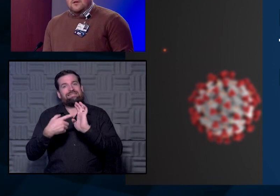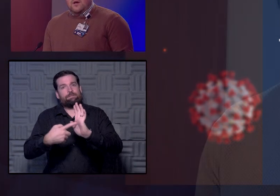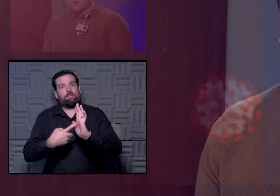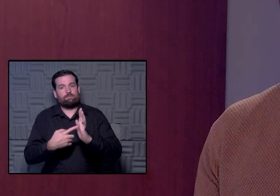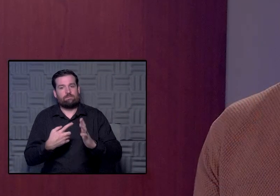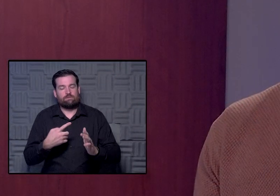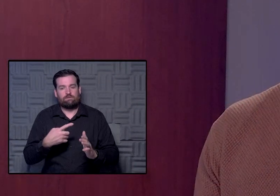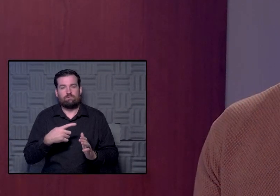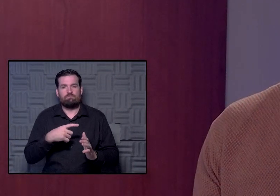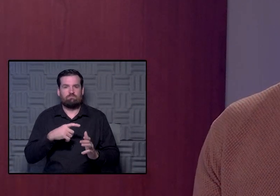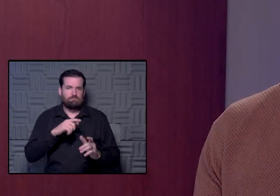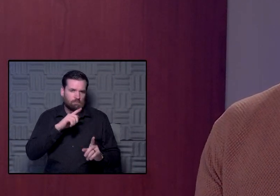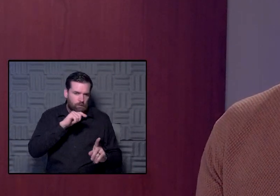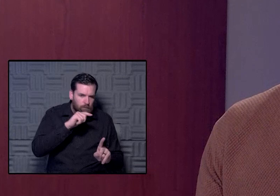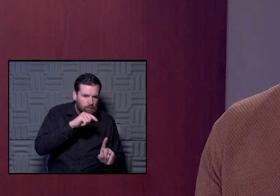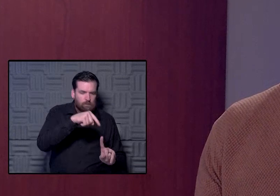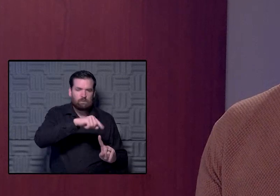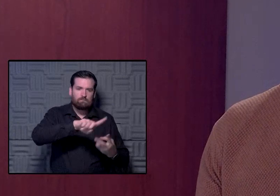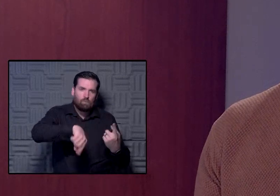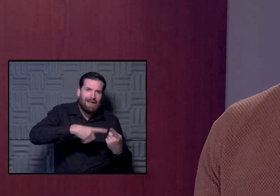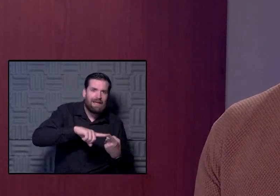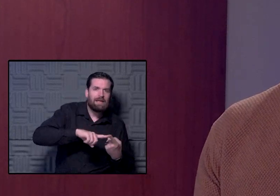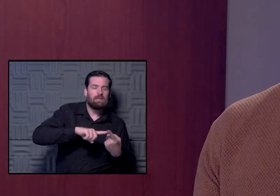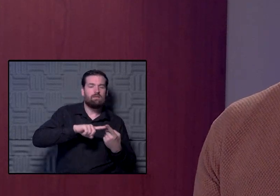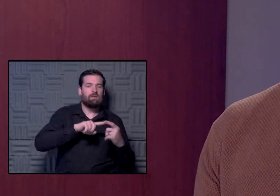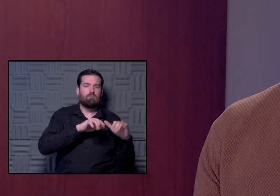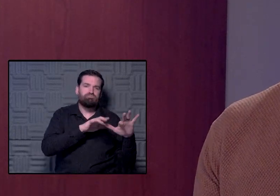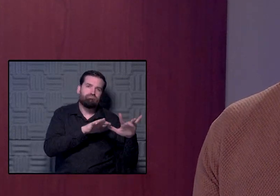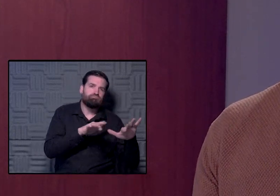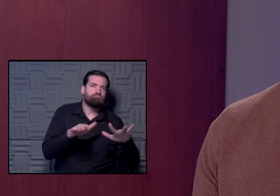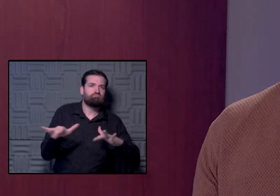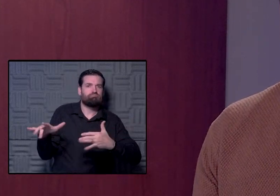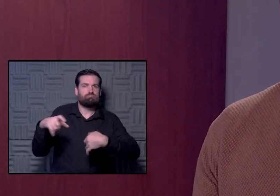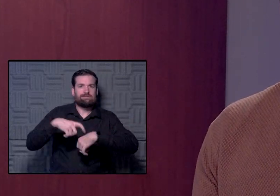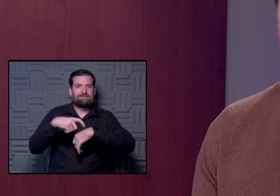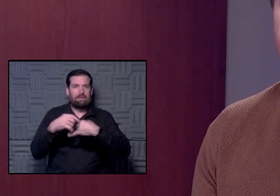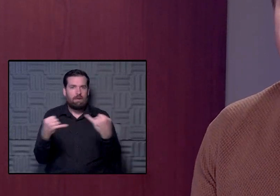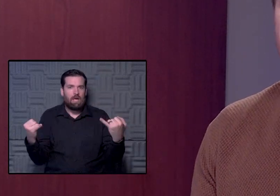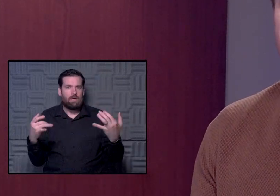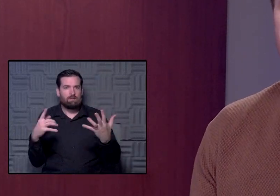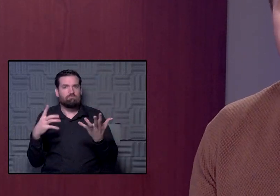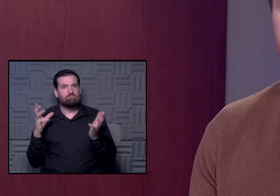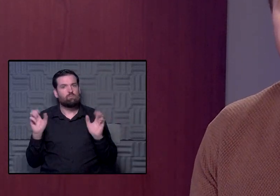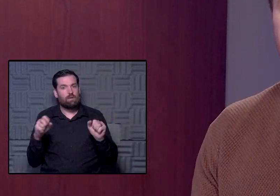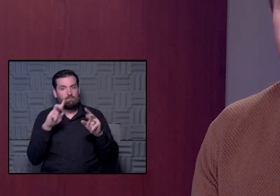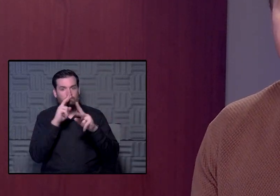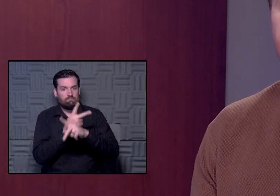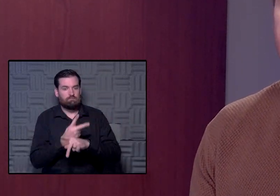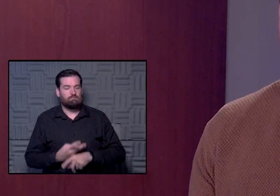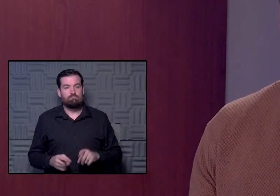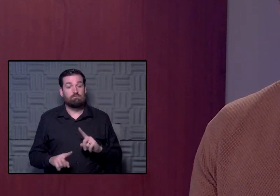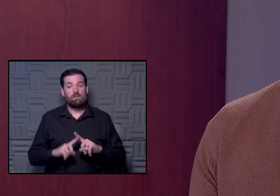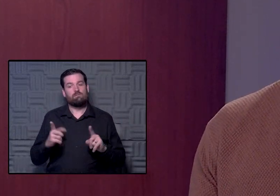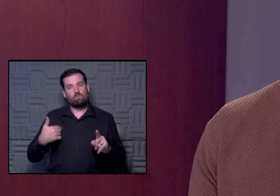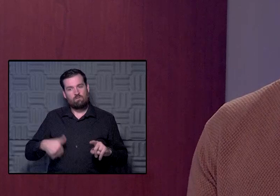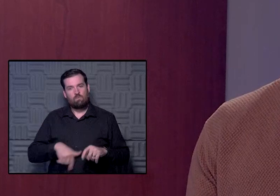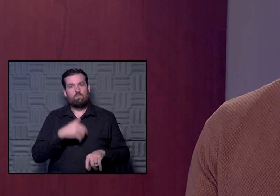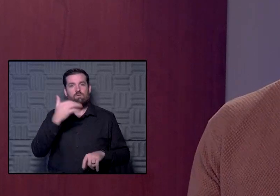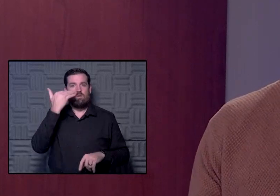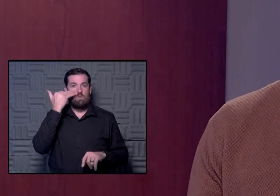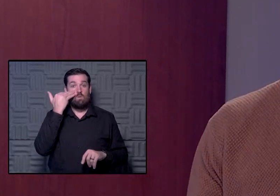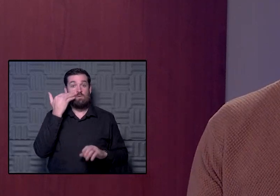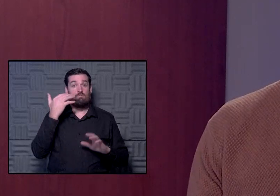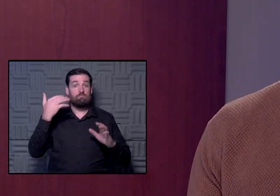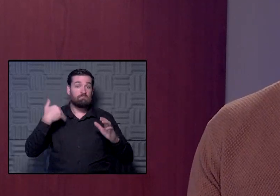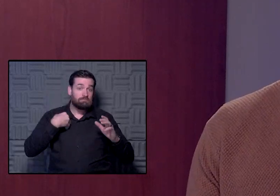focus on who you're counting and when, and know exactly when their infectious stage started. But we know that if you